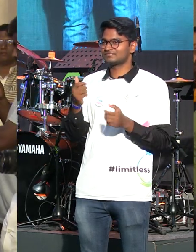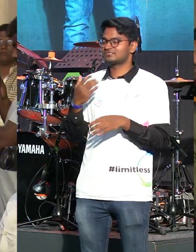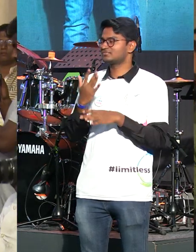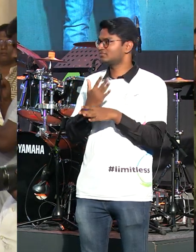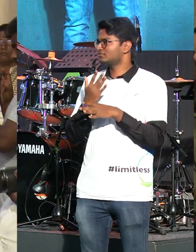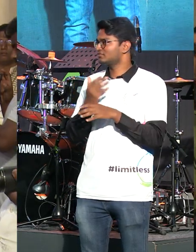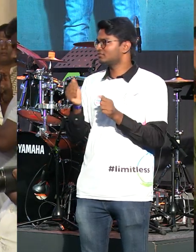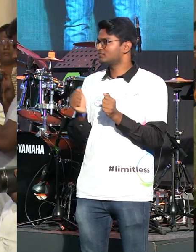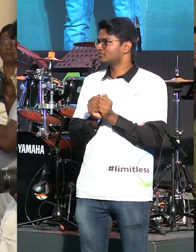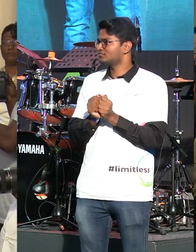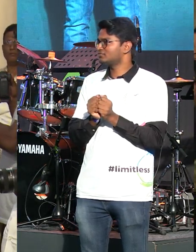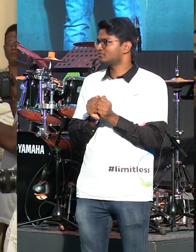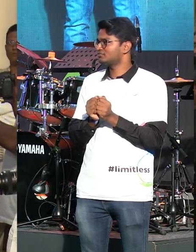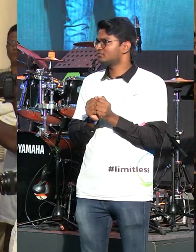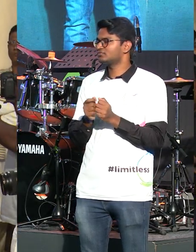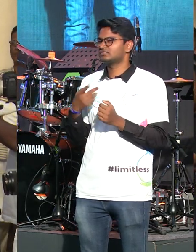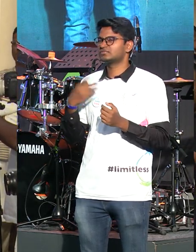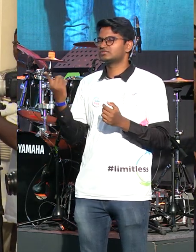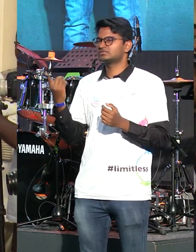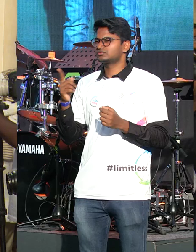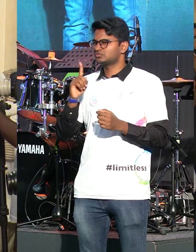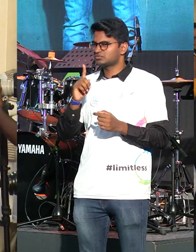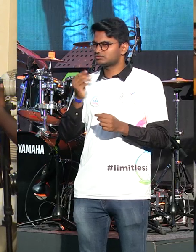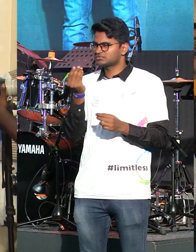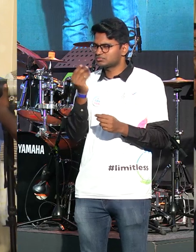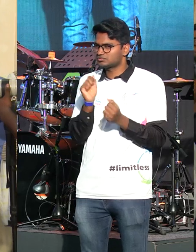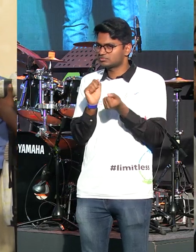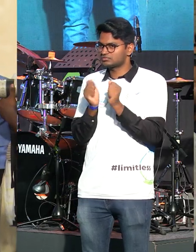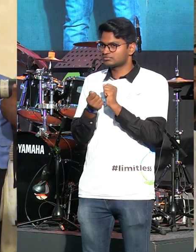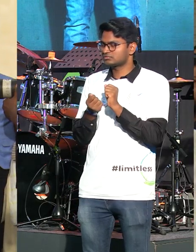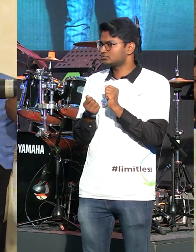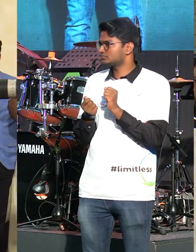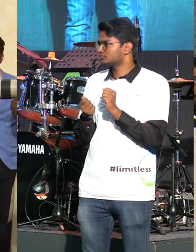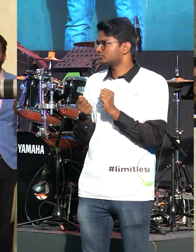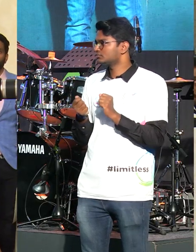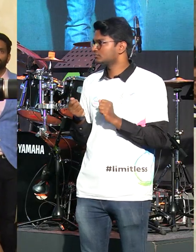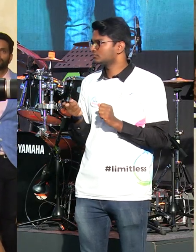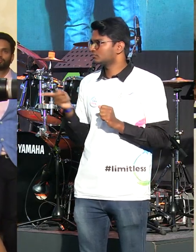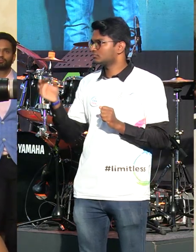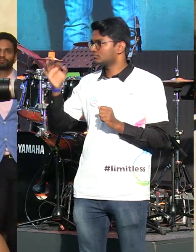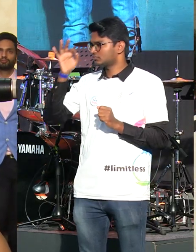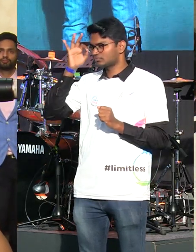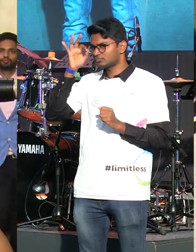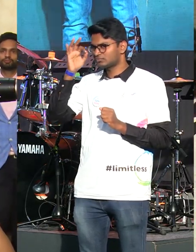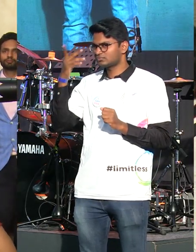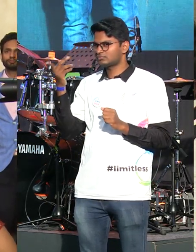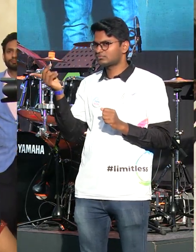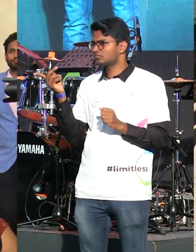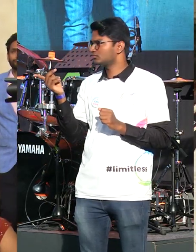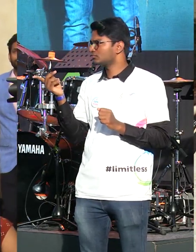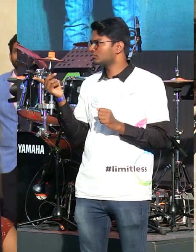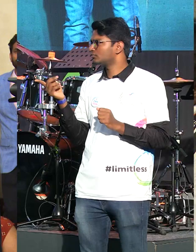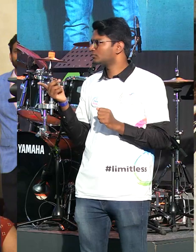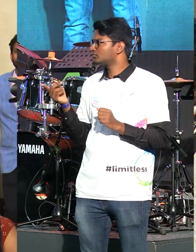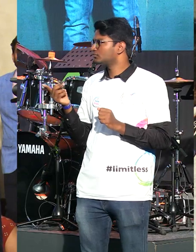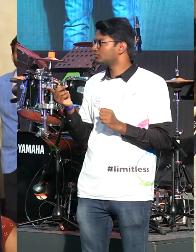you begin by doing one small change? So you made a very nice film. What if it had captions and subtitles were